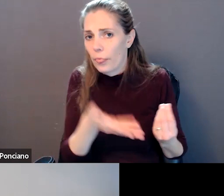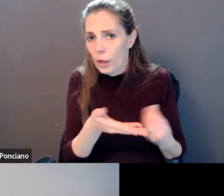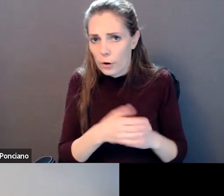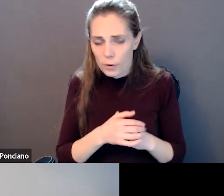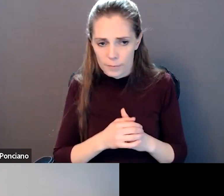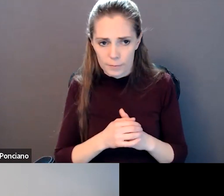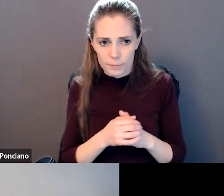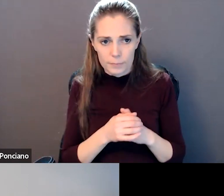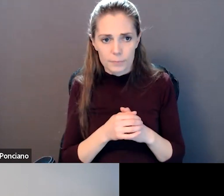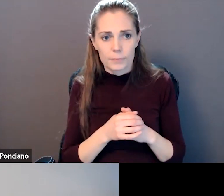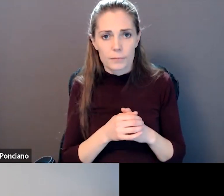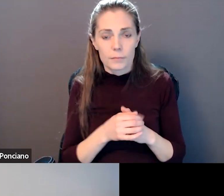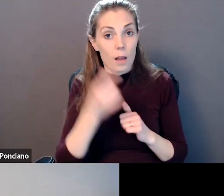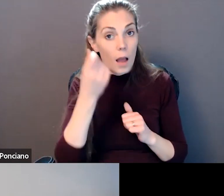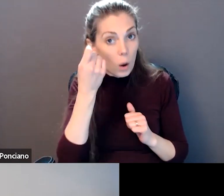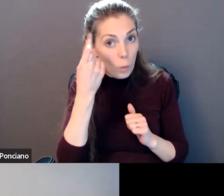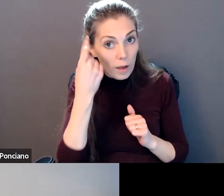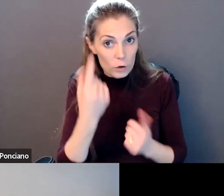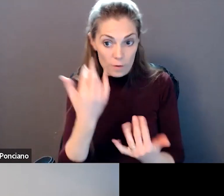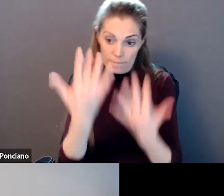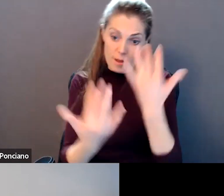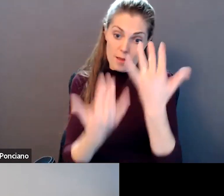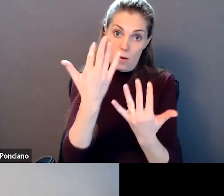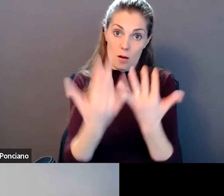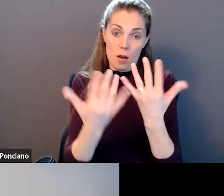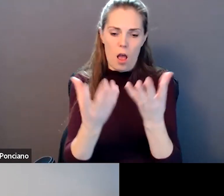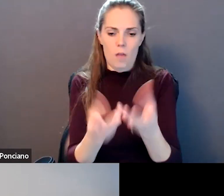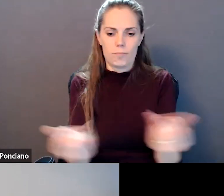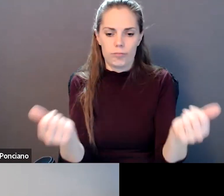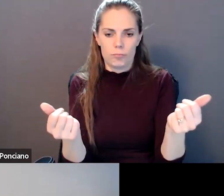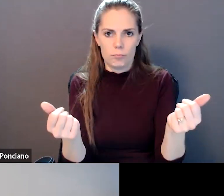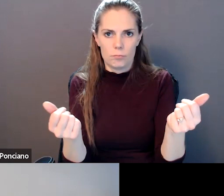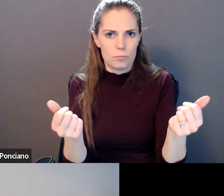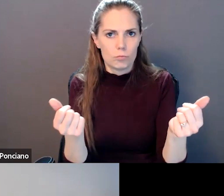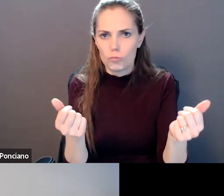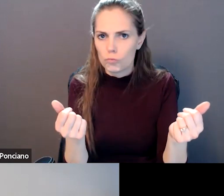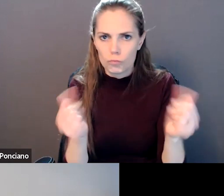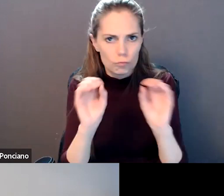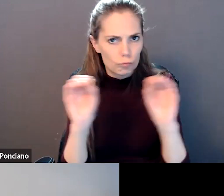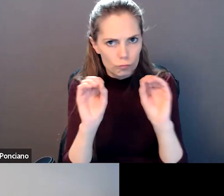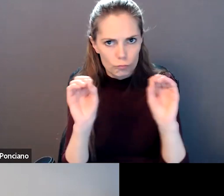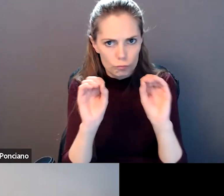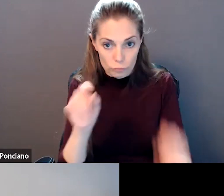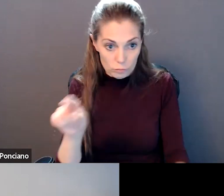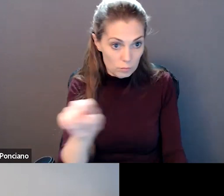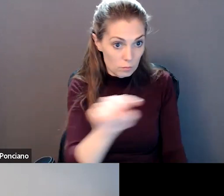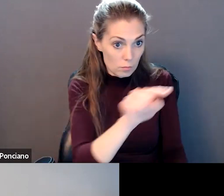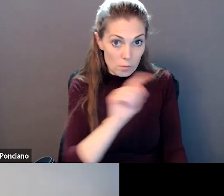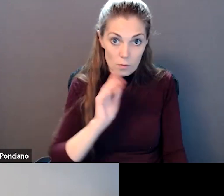However, they're never extinguished. None of the fires that any of us have ever built in the work we're